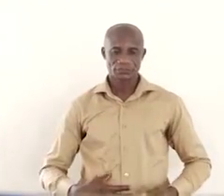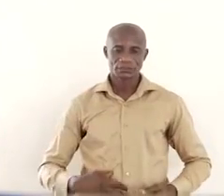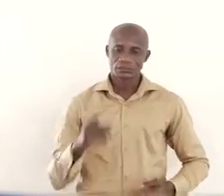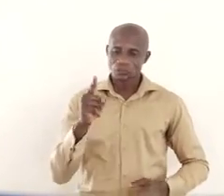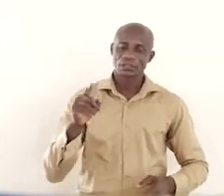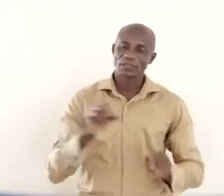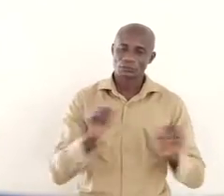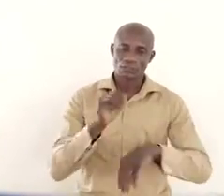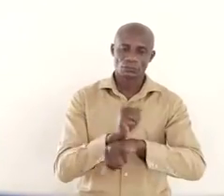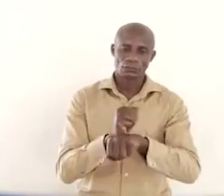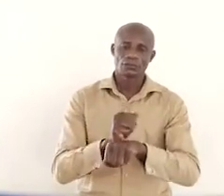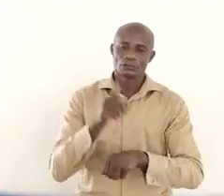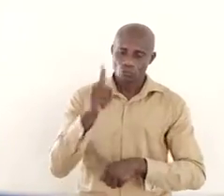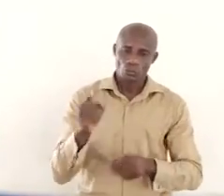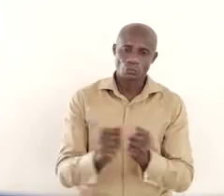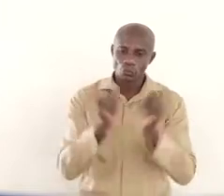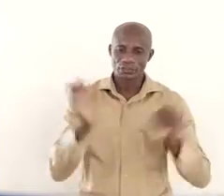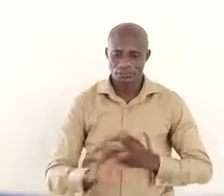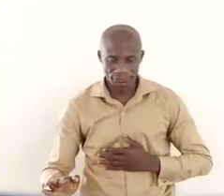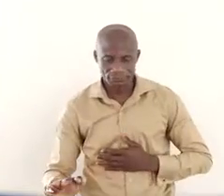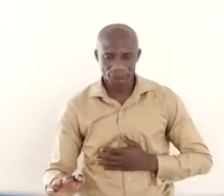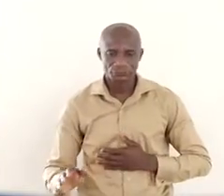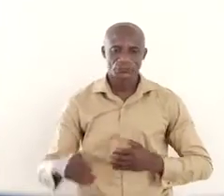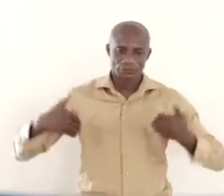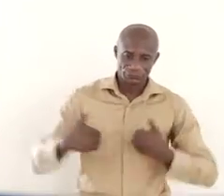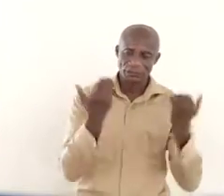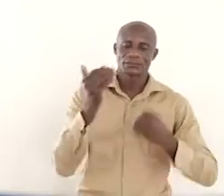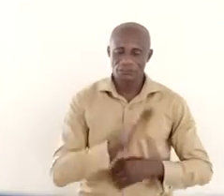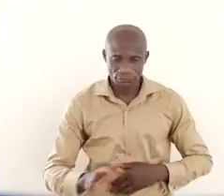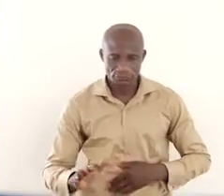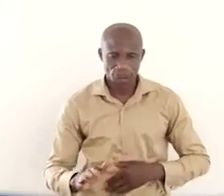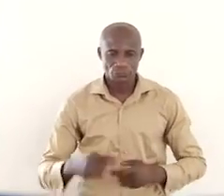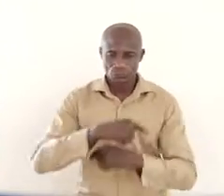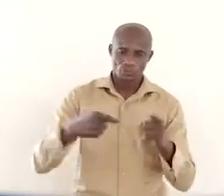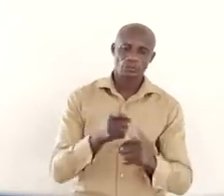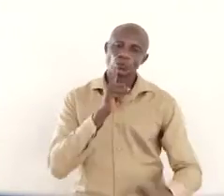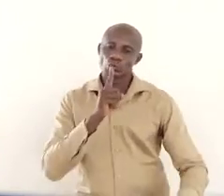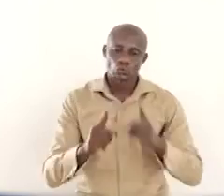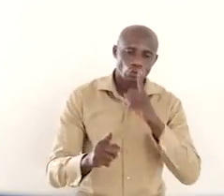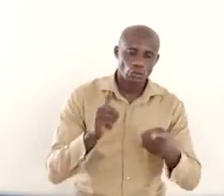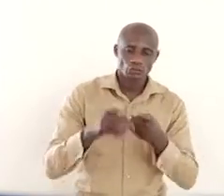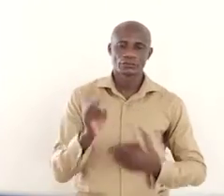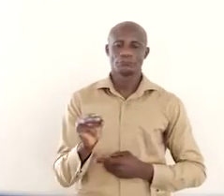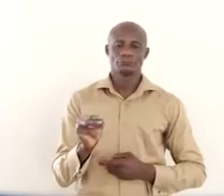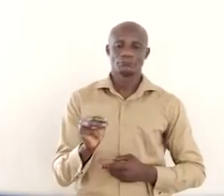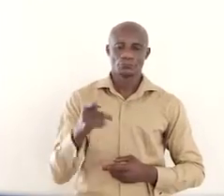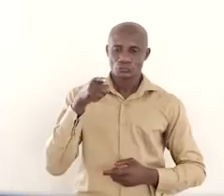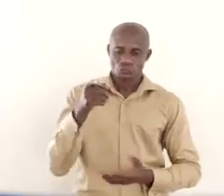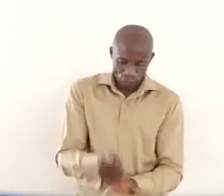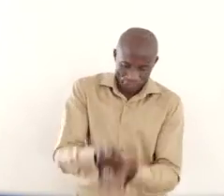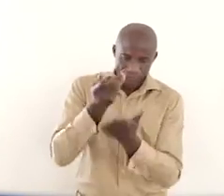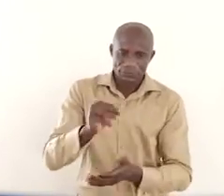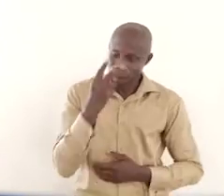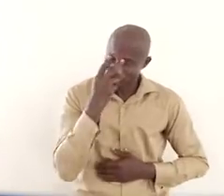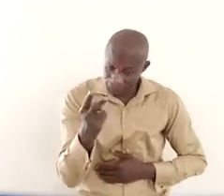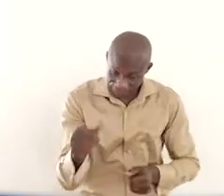the one who is unemployed, the one who is childless, the one who has challenging children, when you now talk to them, you help